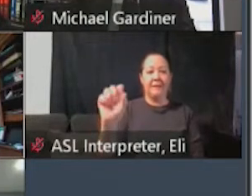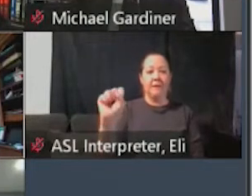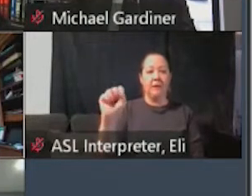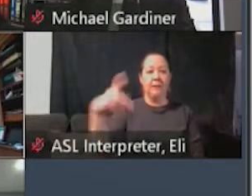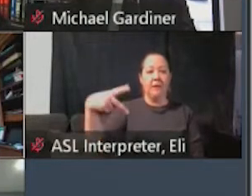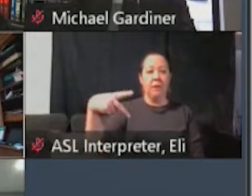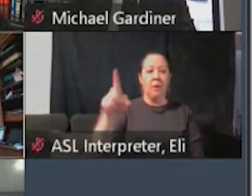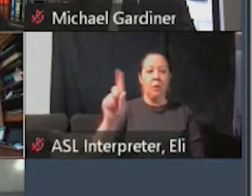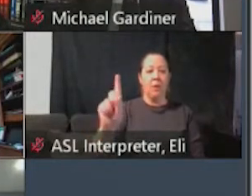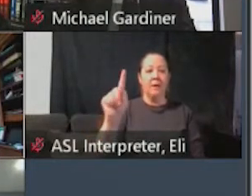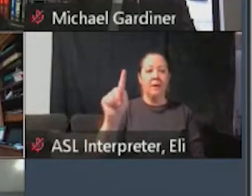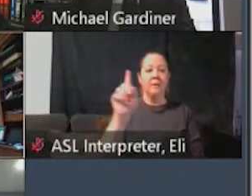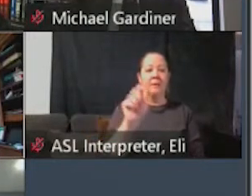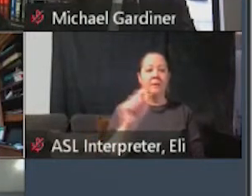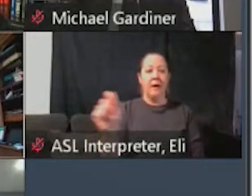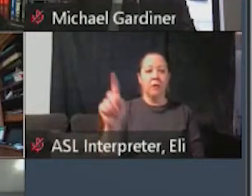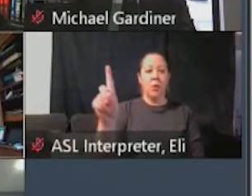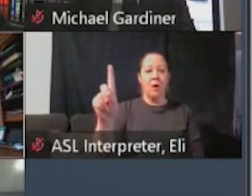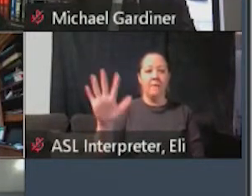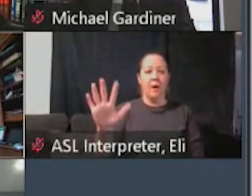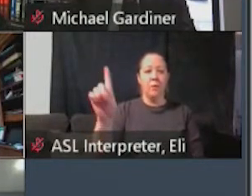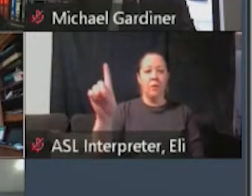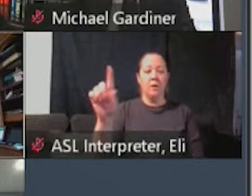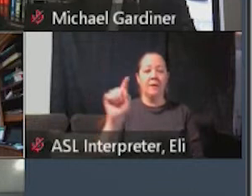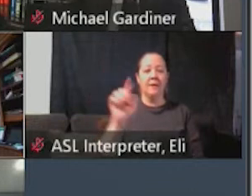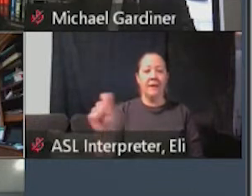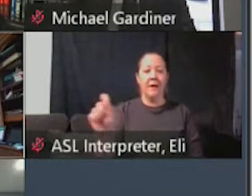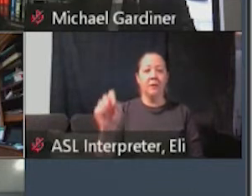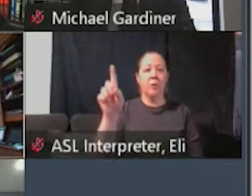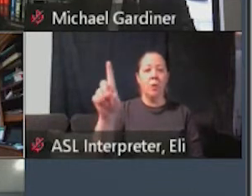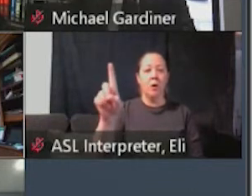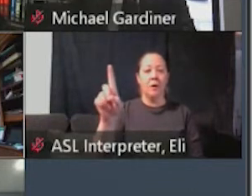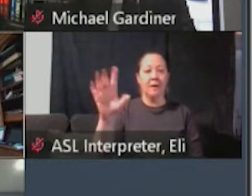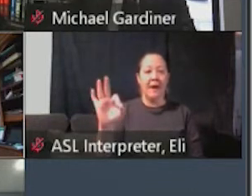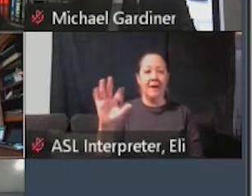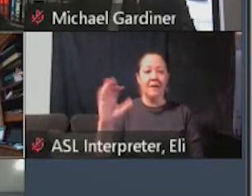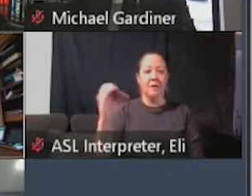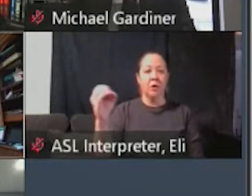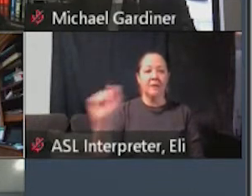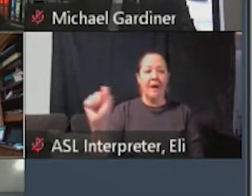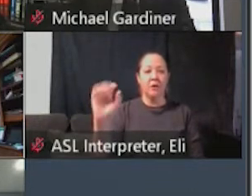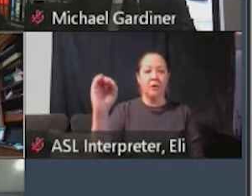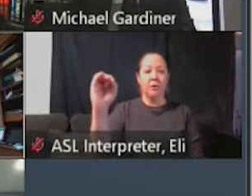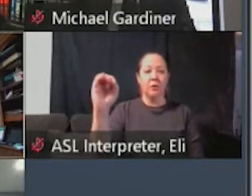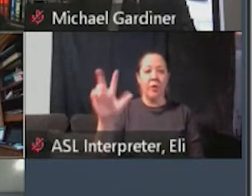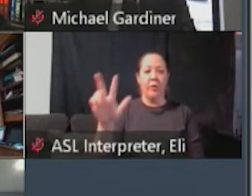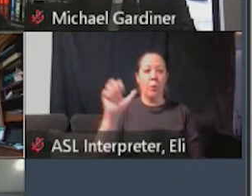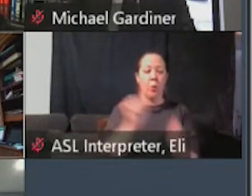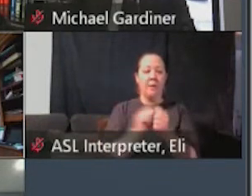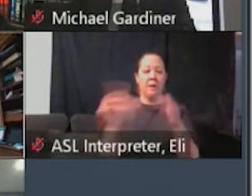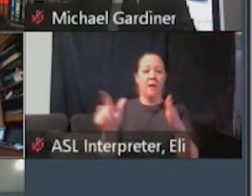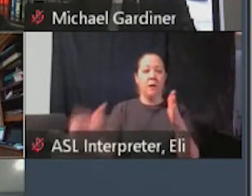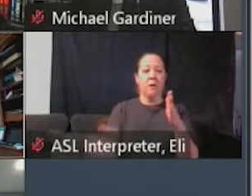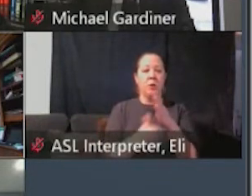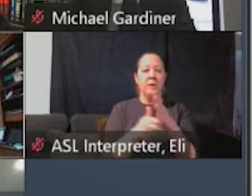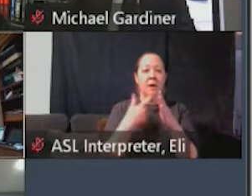TCP-1-151-90-03 along with the associated conditions as outlined in